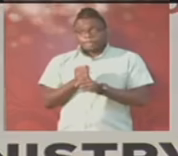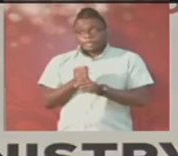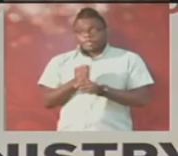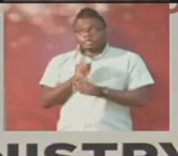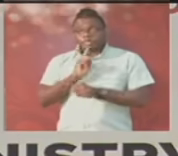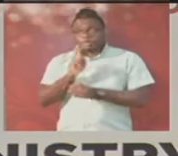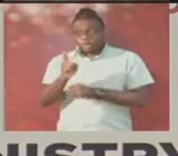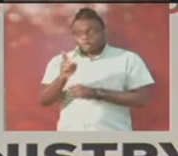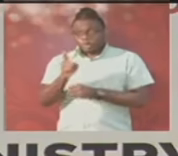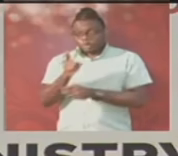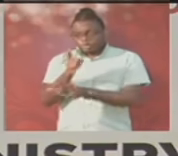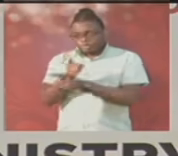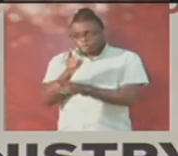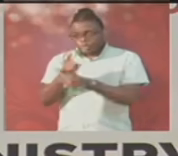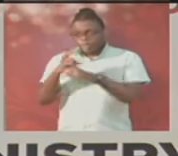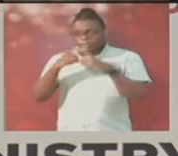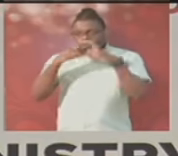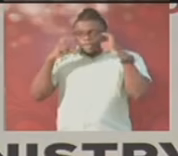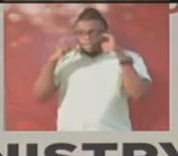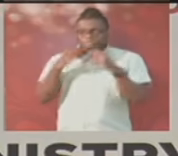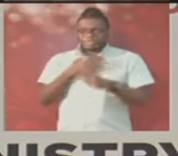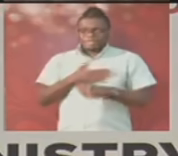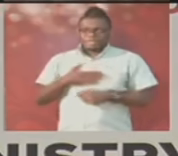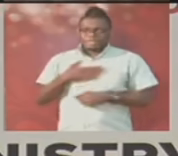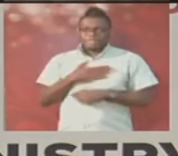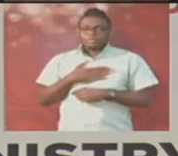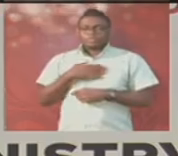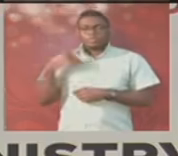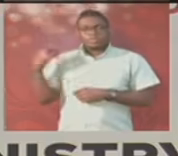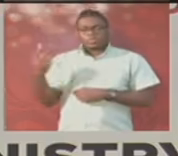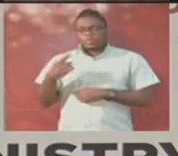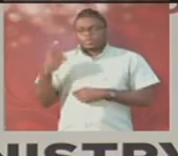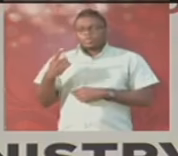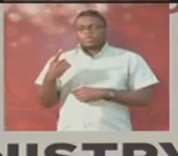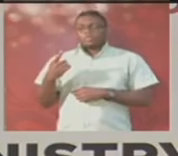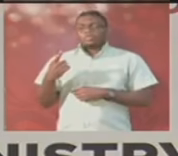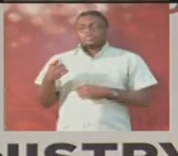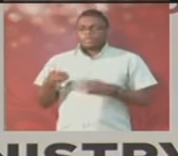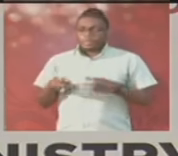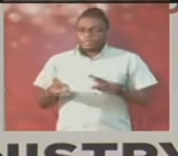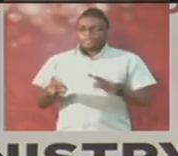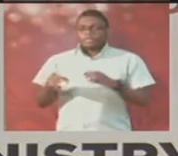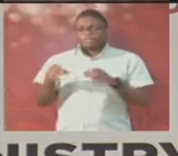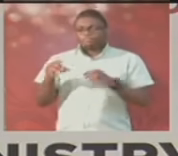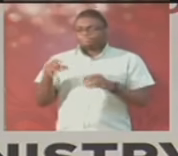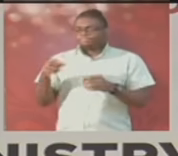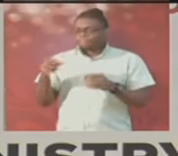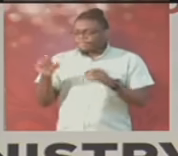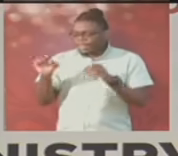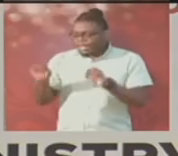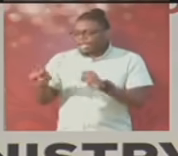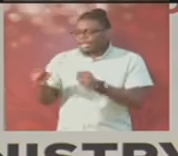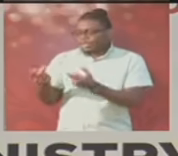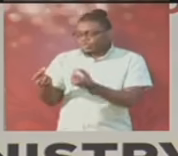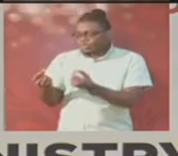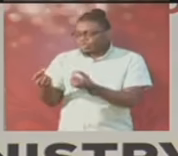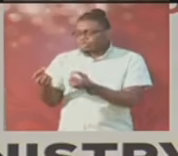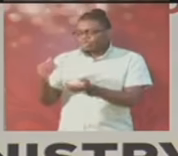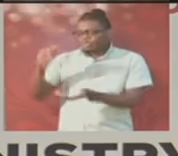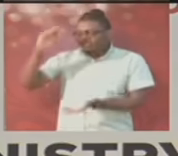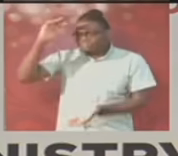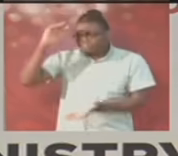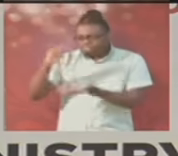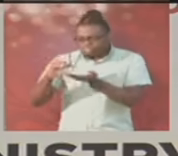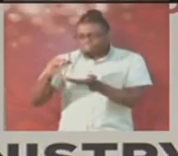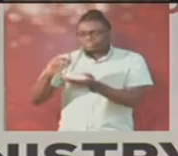Please, ladies and gentlemen, this is the only way that we can close that gap, and we are hopeful that if you